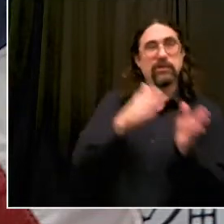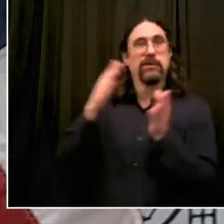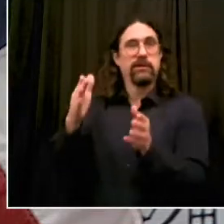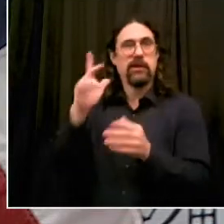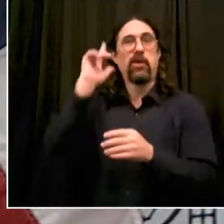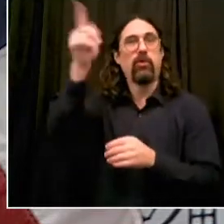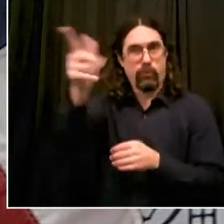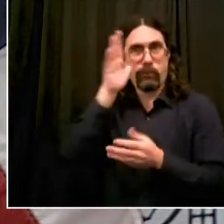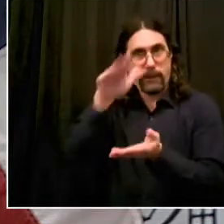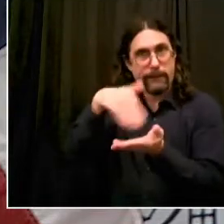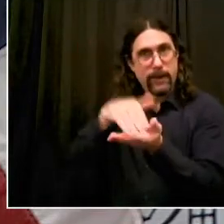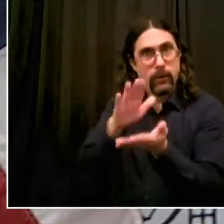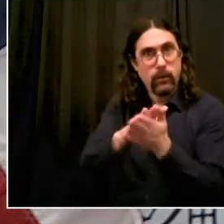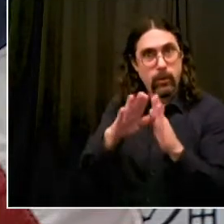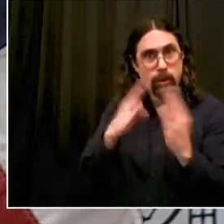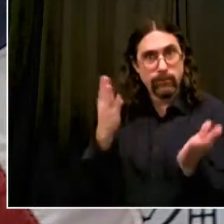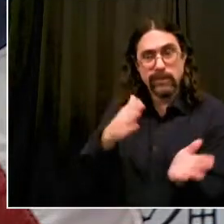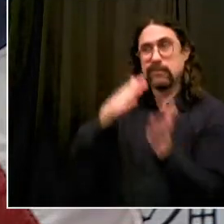moving forward. Go ahead.